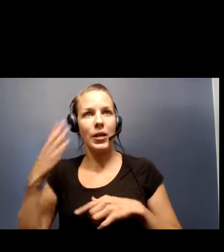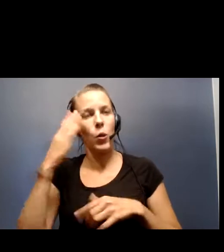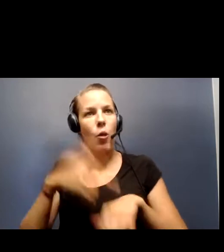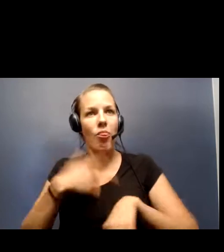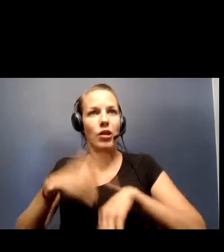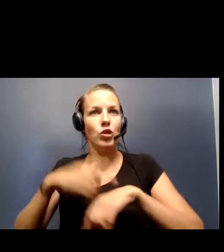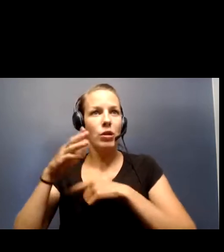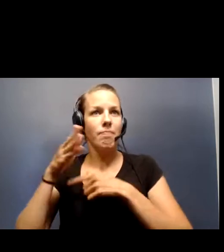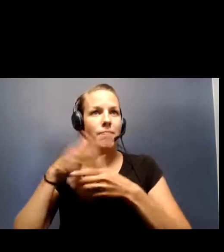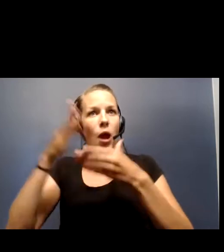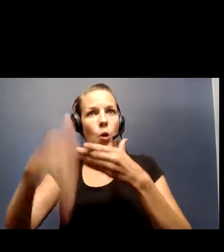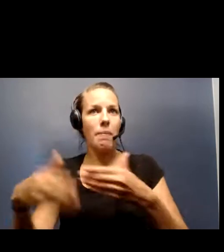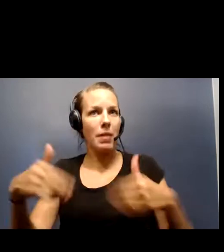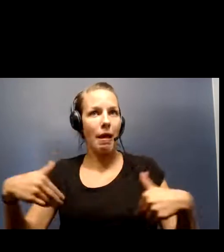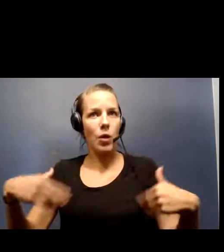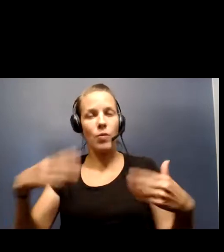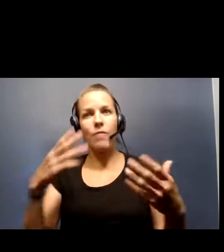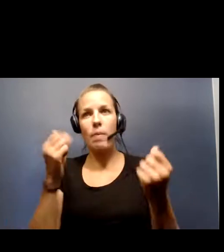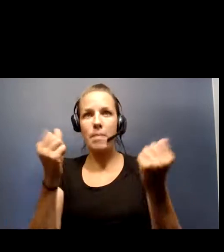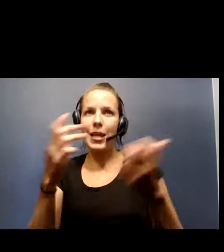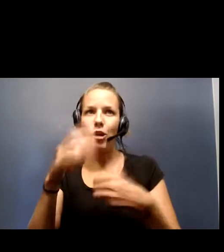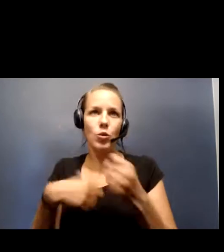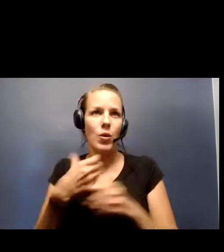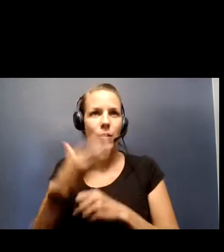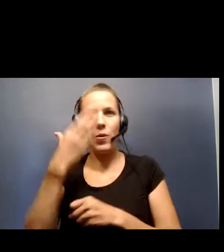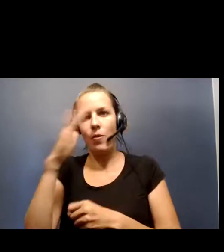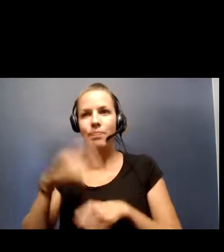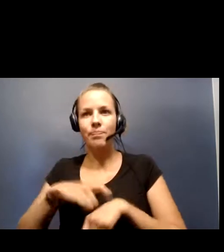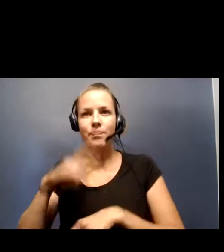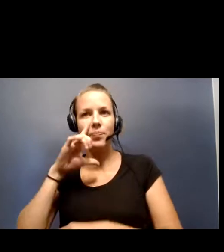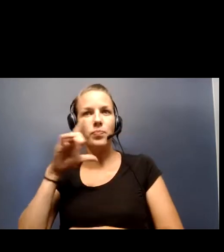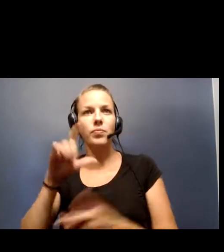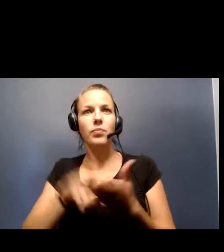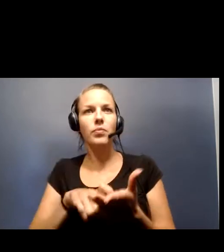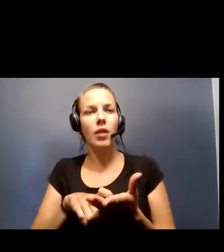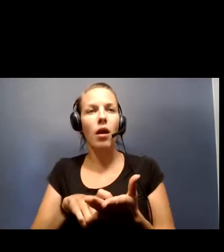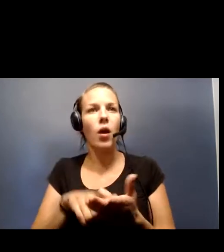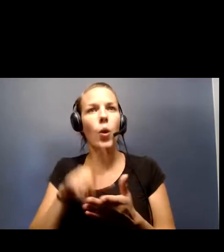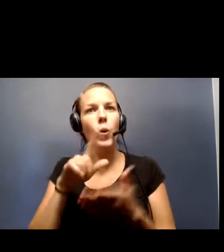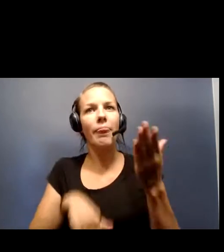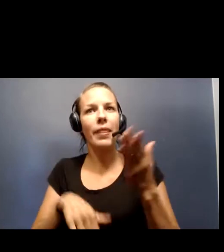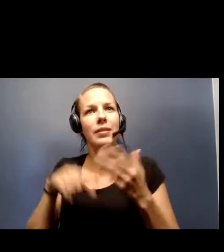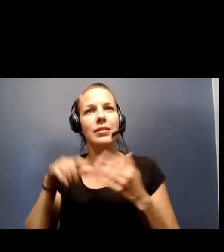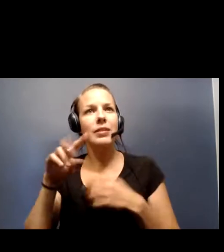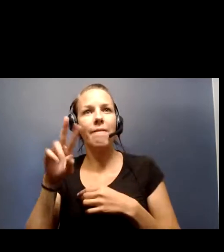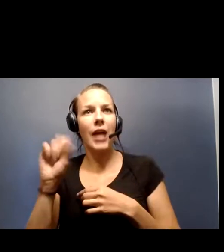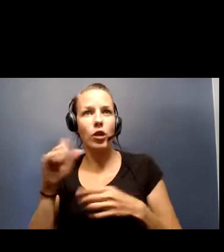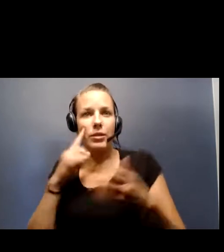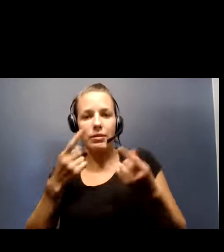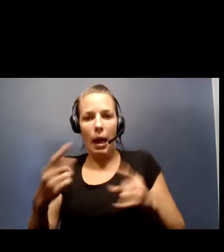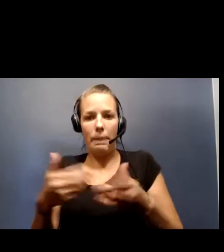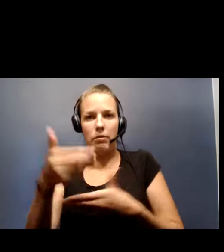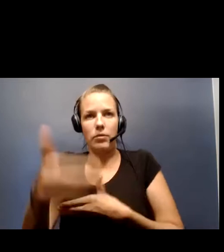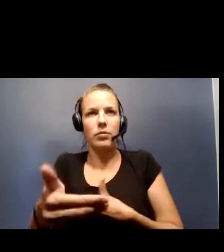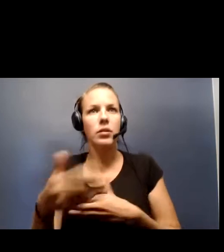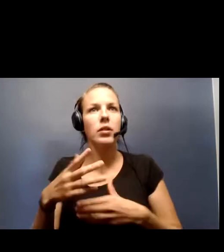outcome yet, and we won't for many years, and only time will tell kind of what this virus has in store for us. So our